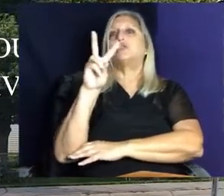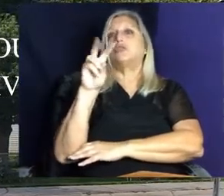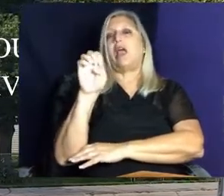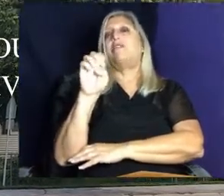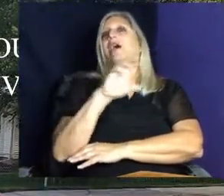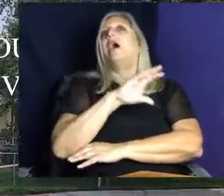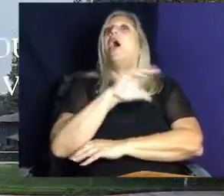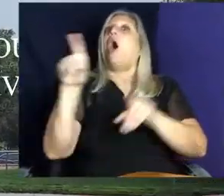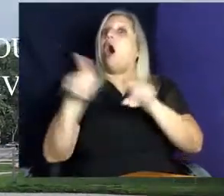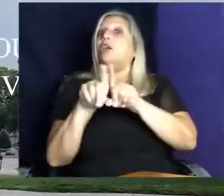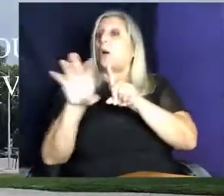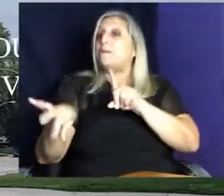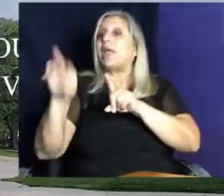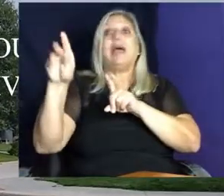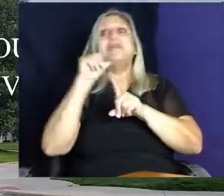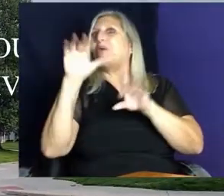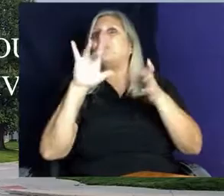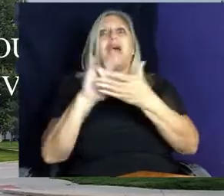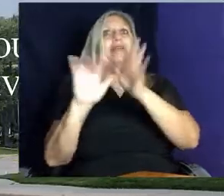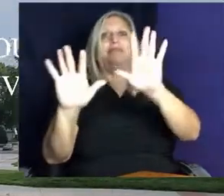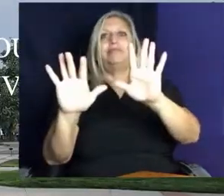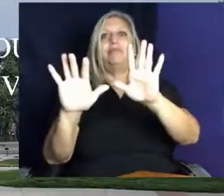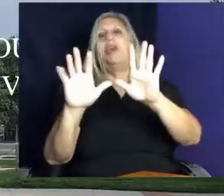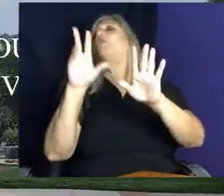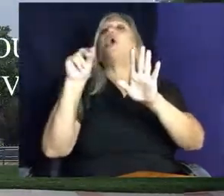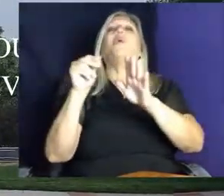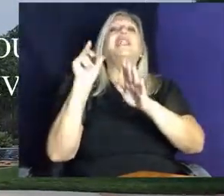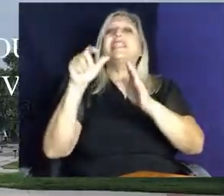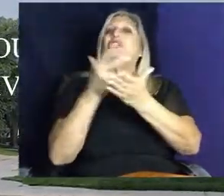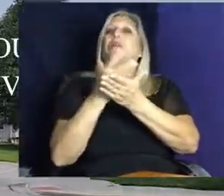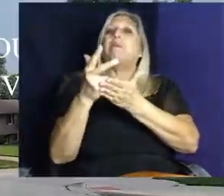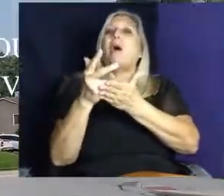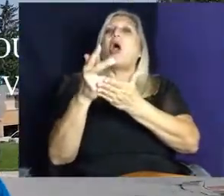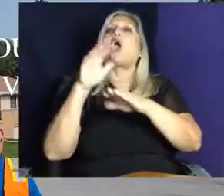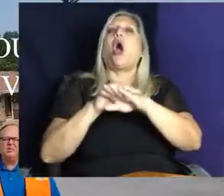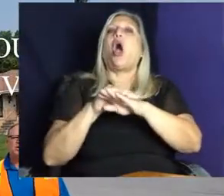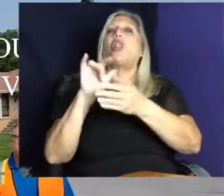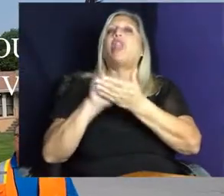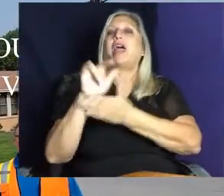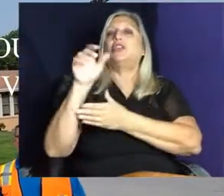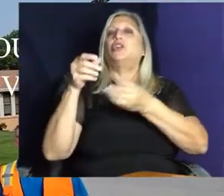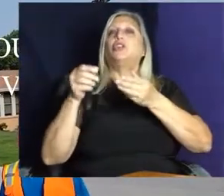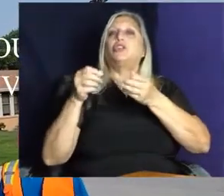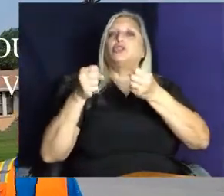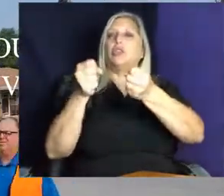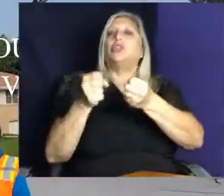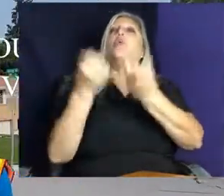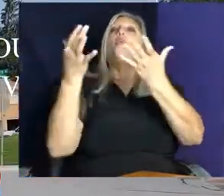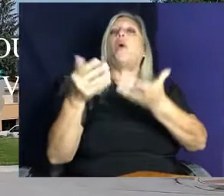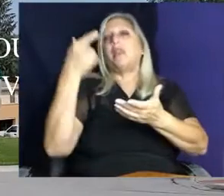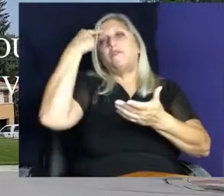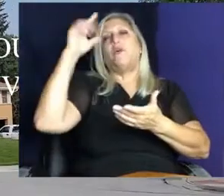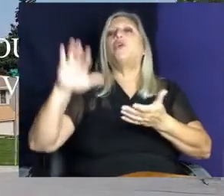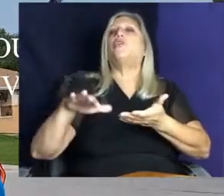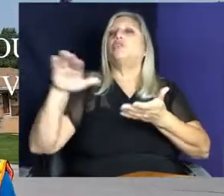goes for picking up after school. Nobody should be parked on Skylark Drive waiting for their child to get picked up. You